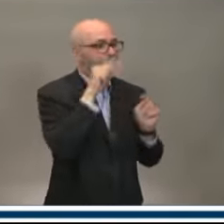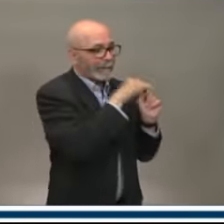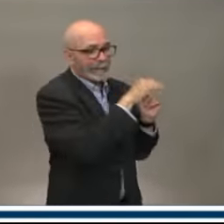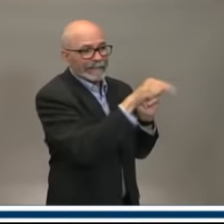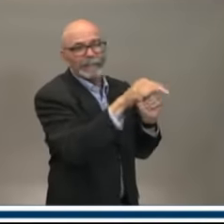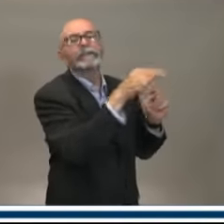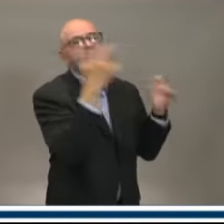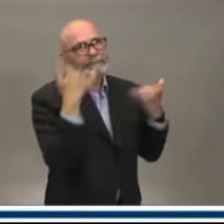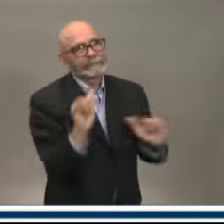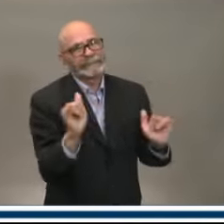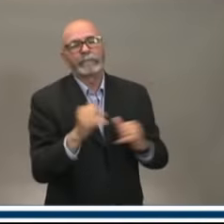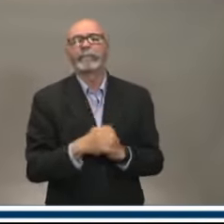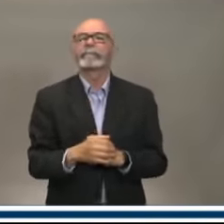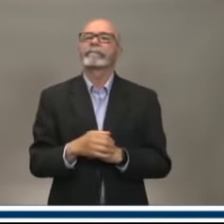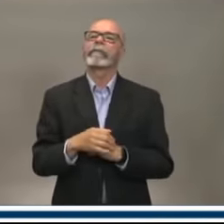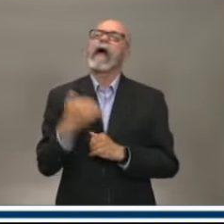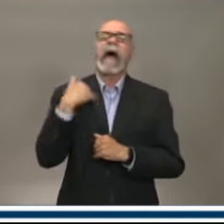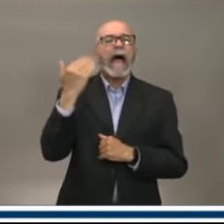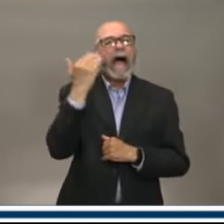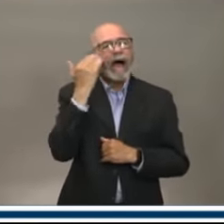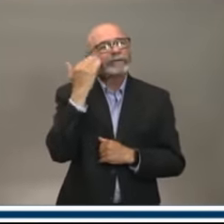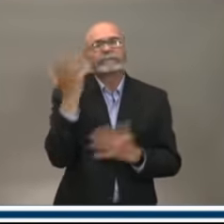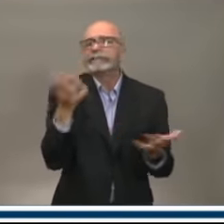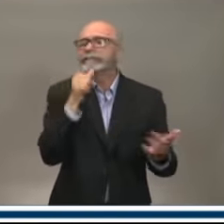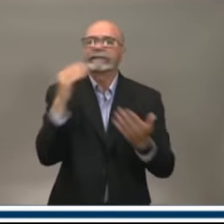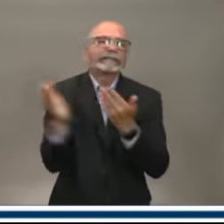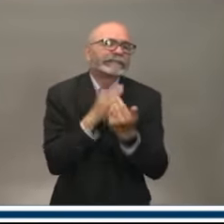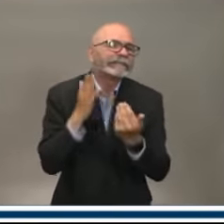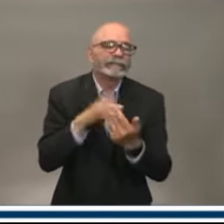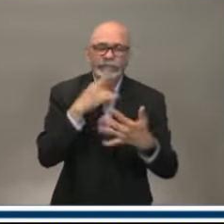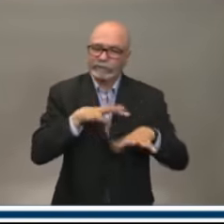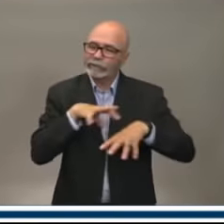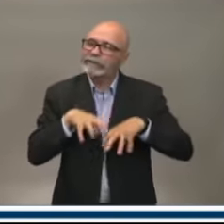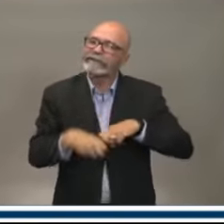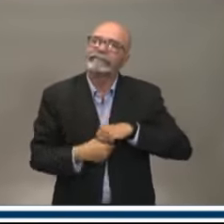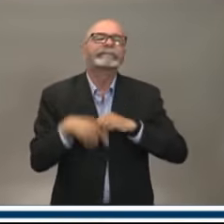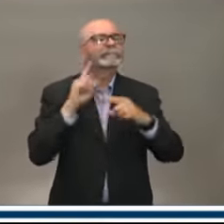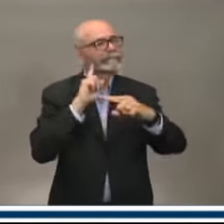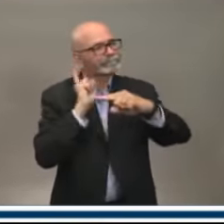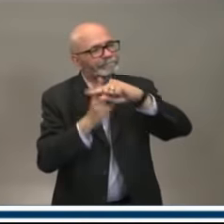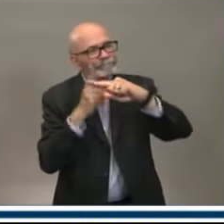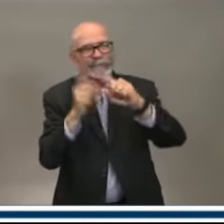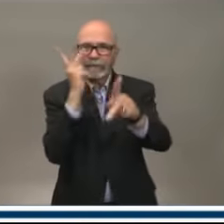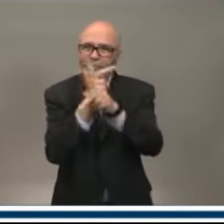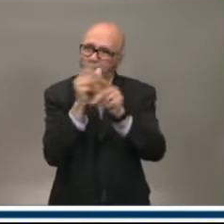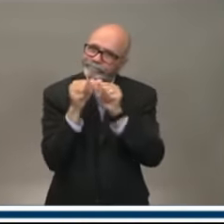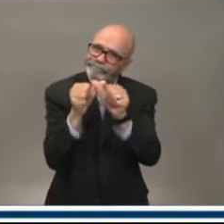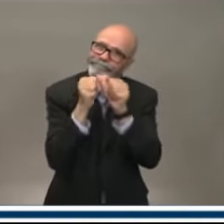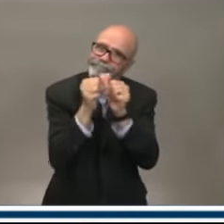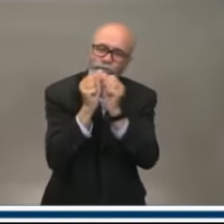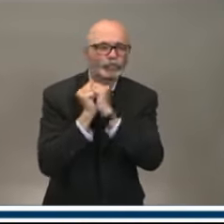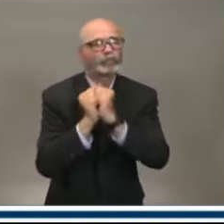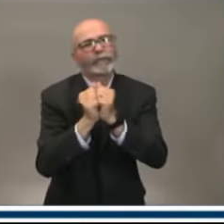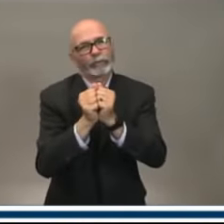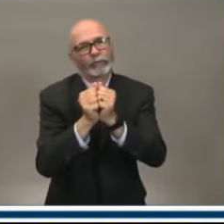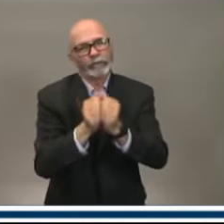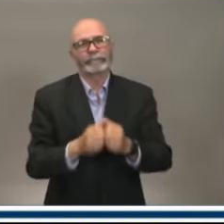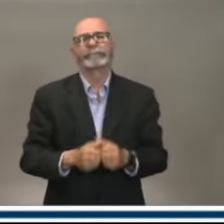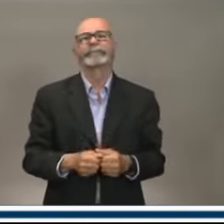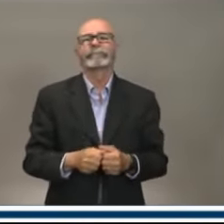through it, stay together as we continue to flatten the curve. Dr. Strang. Thank you, Premier. Good afternoon,